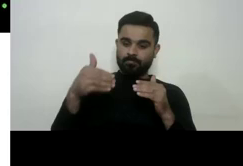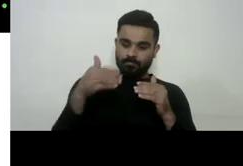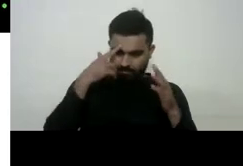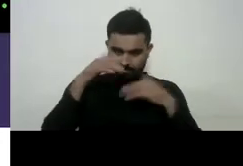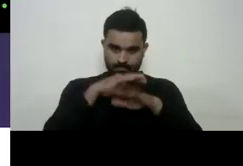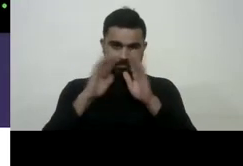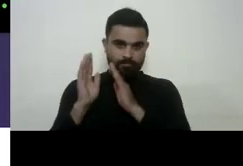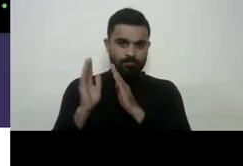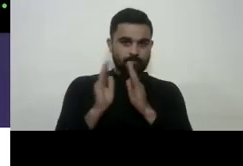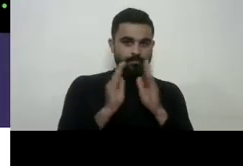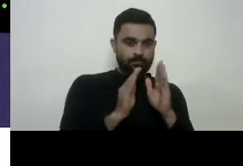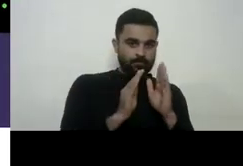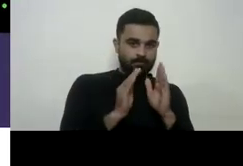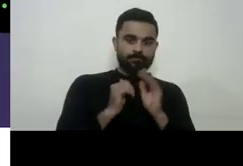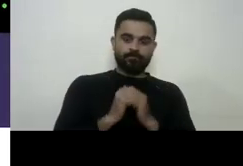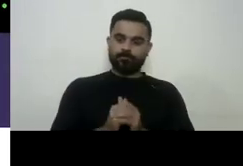Sonali?